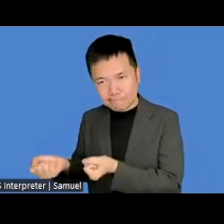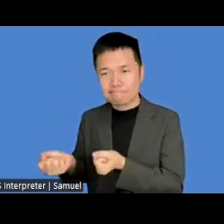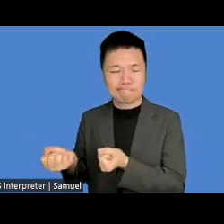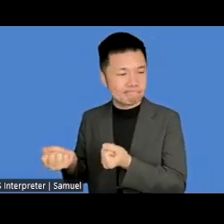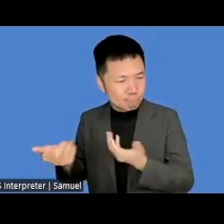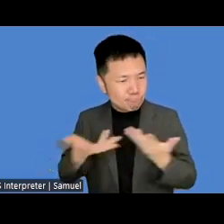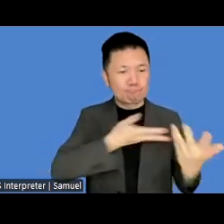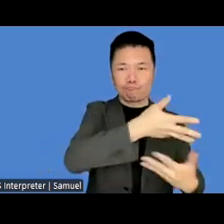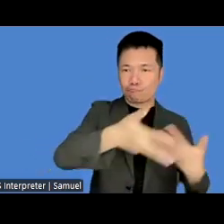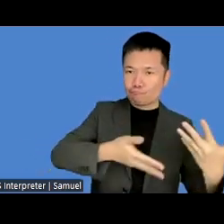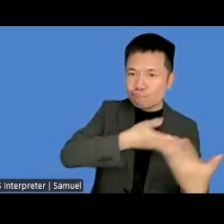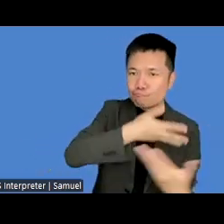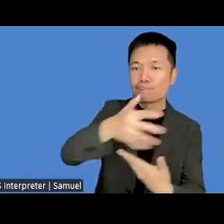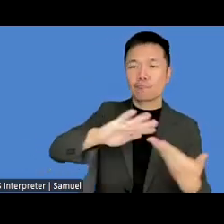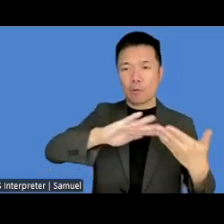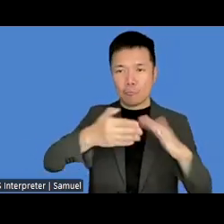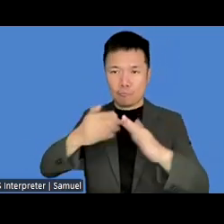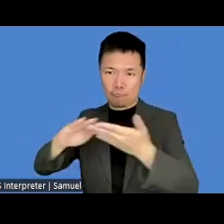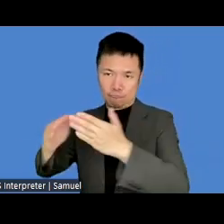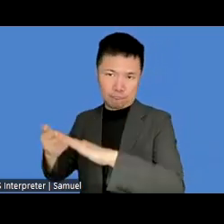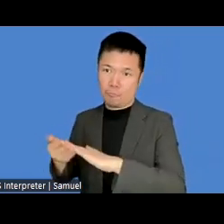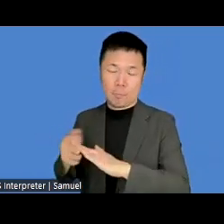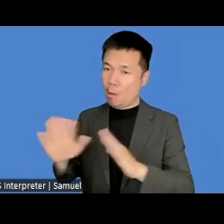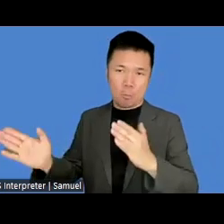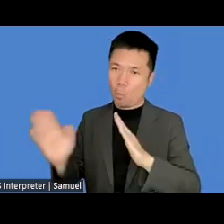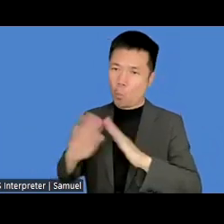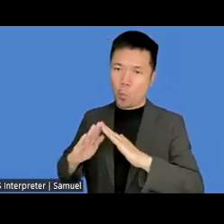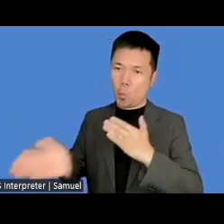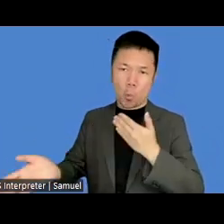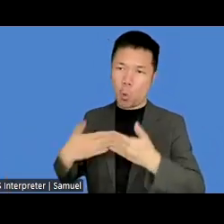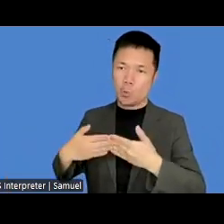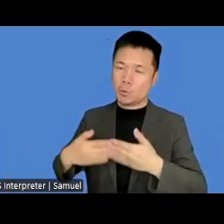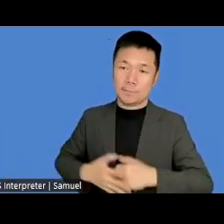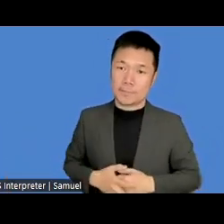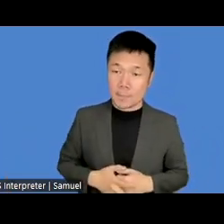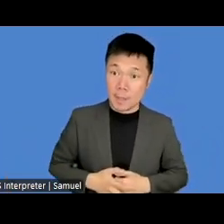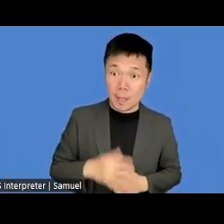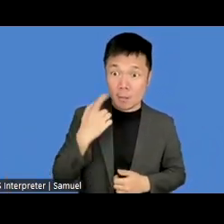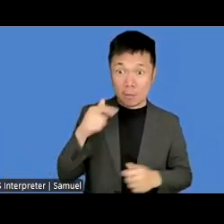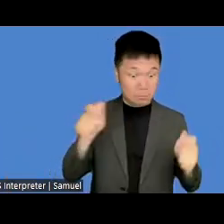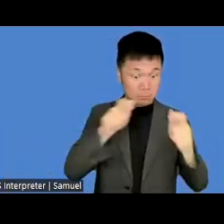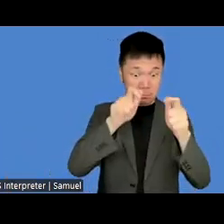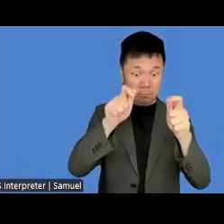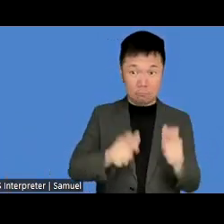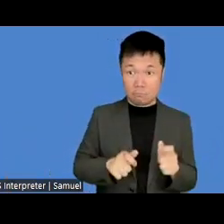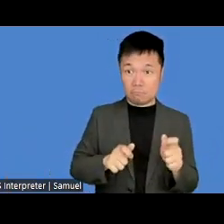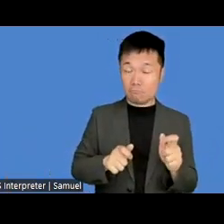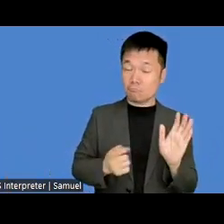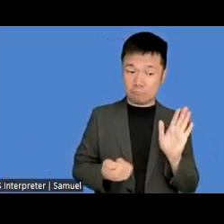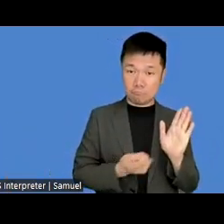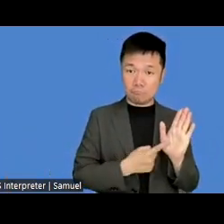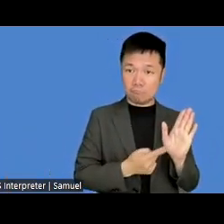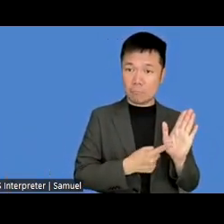people with albinism are taken back to their communities, because at that time the reports of attacks were had started to go